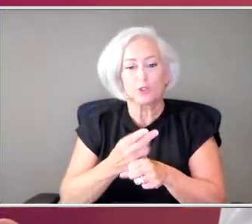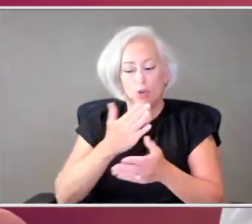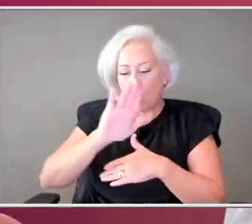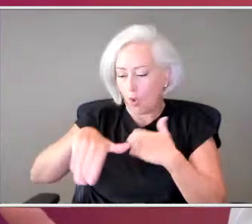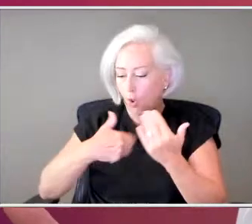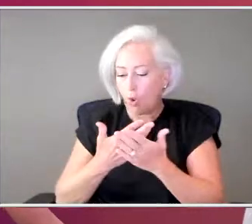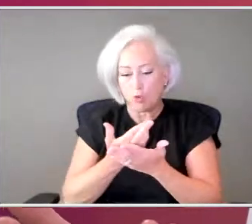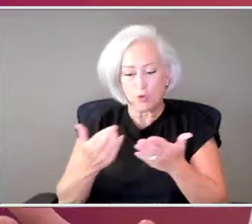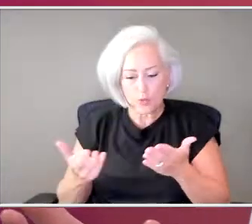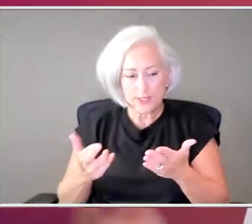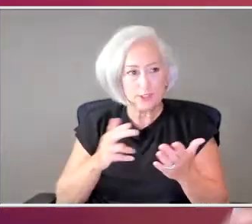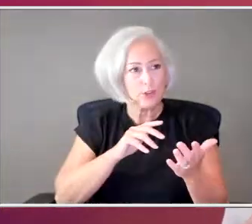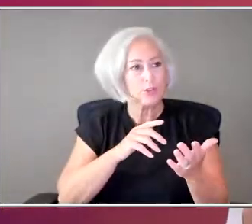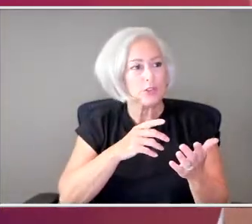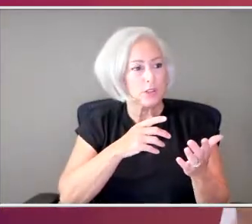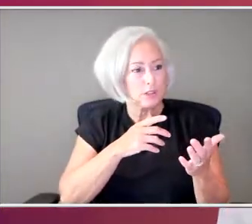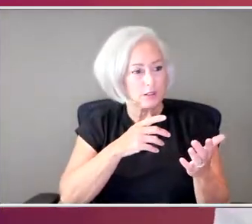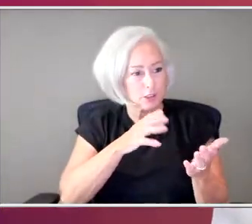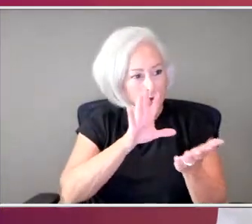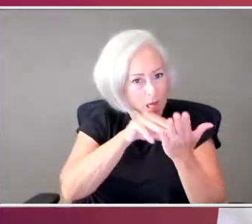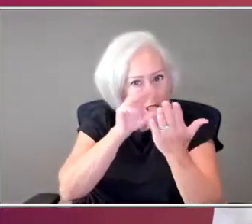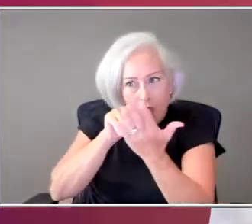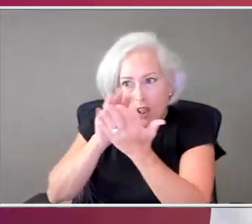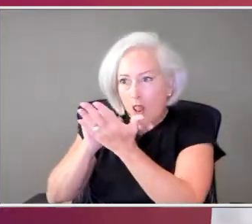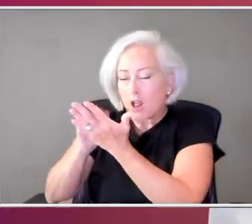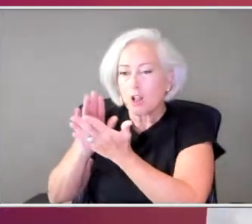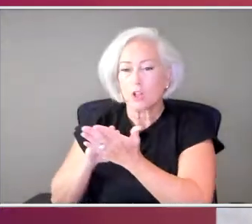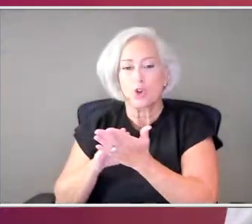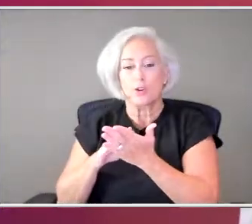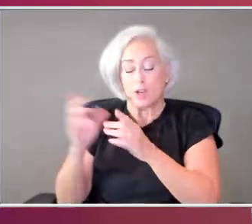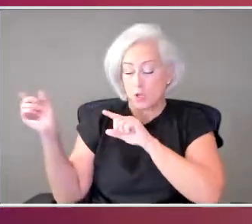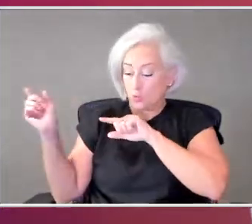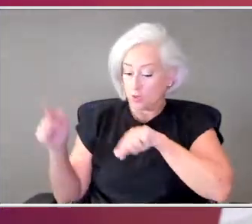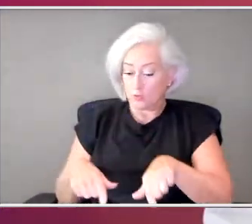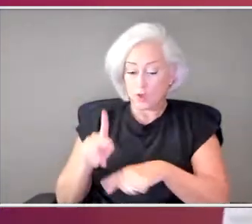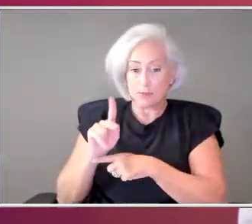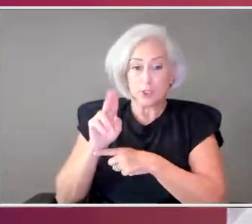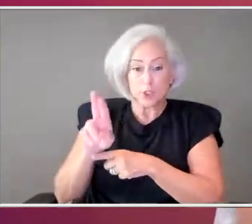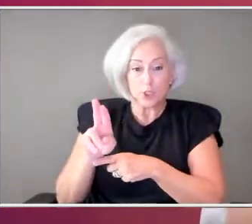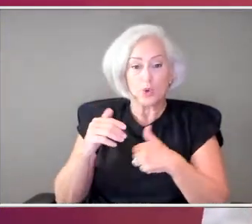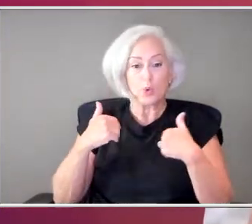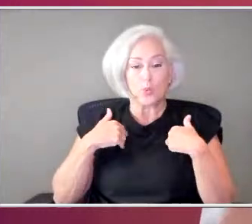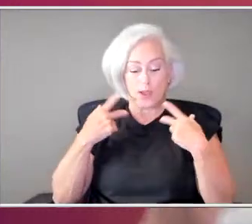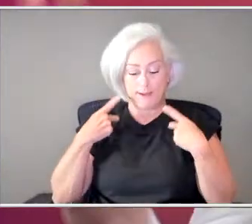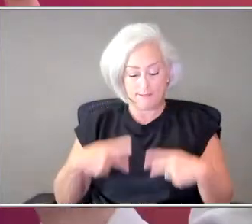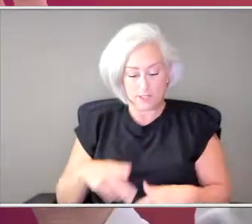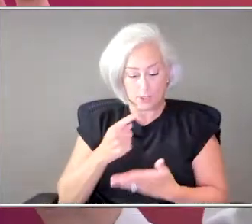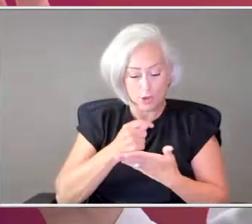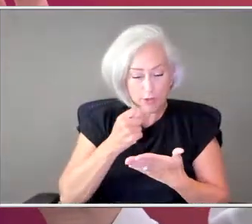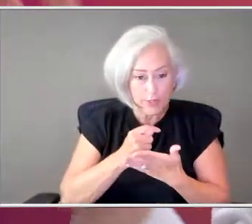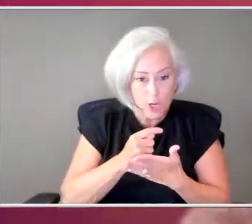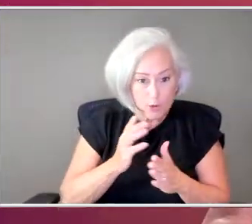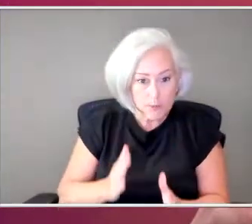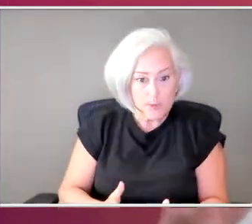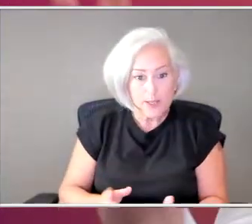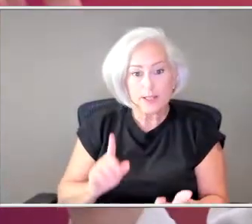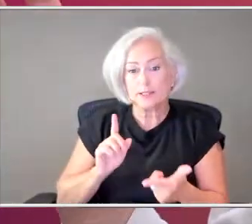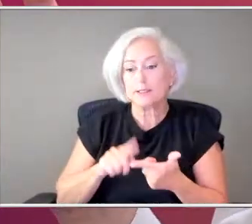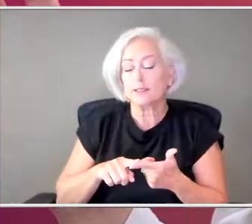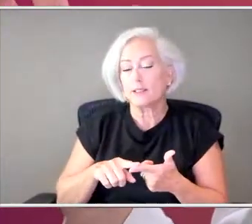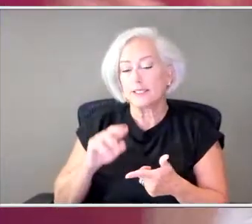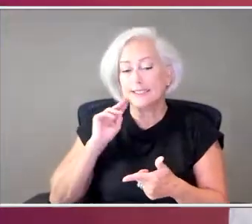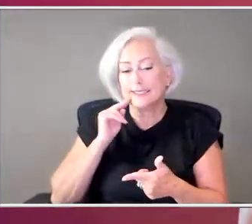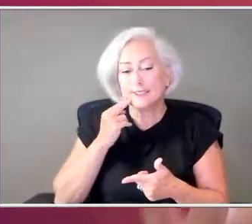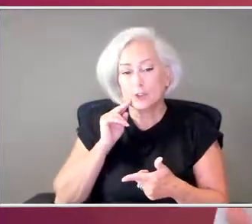come to an amazing place like KU, we have dietitians and physical therapists and specialists in all of these fields,